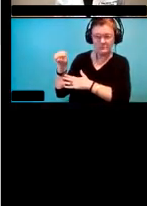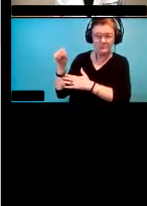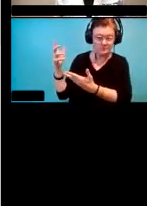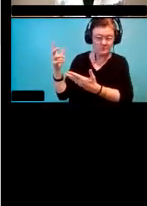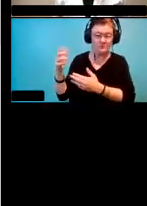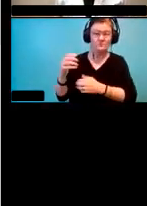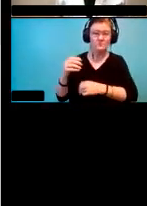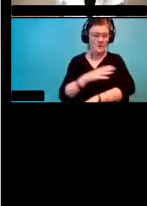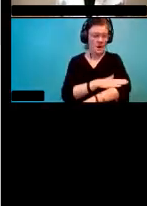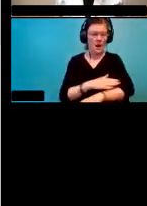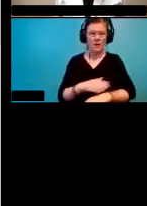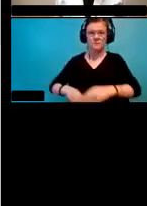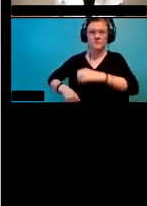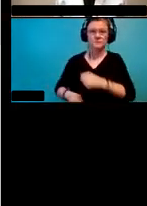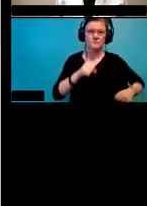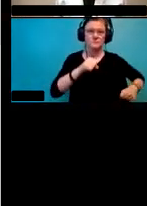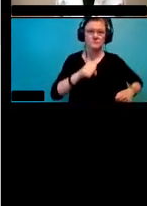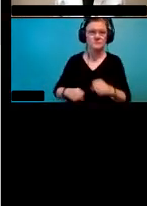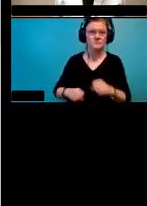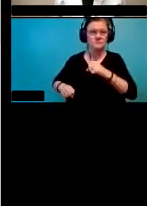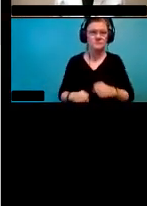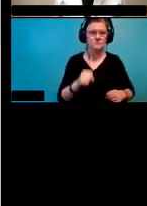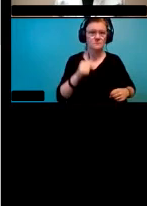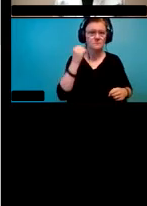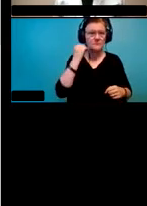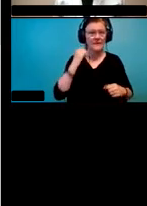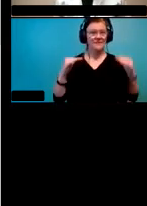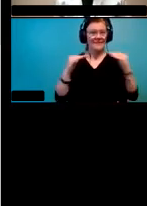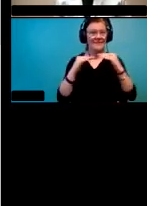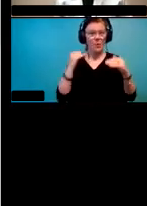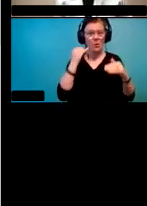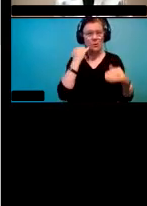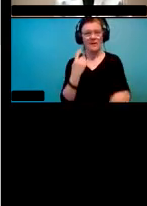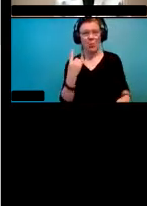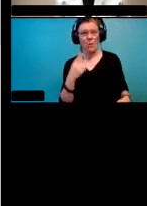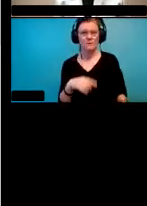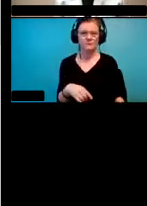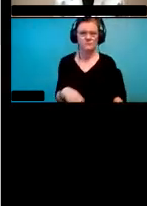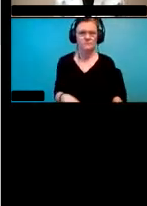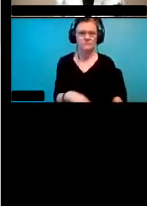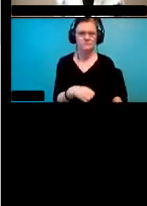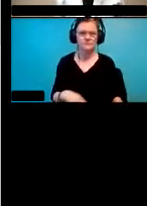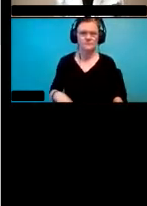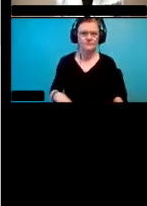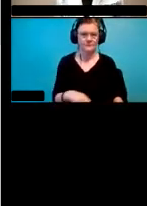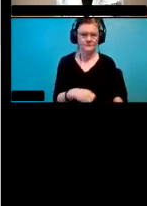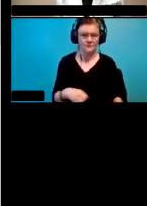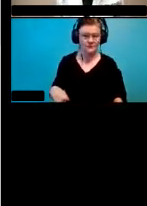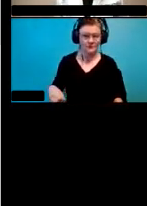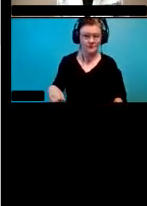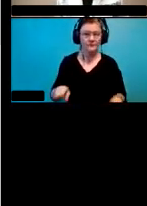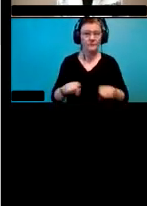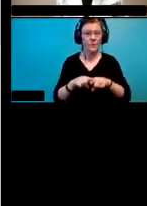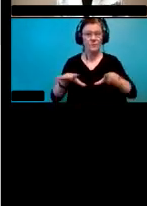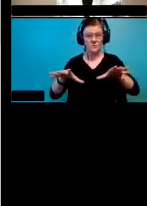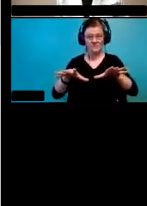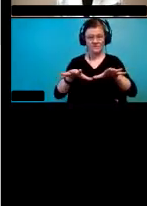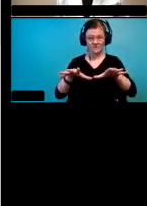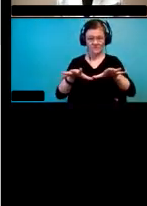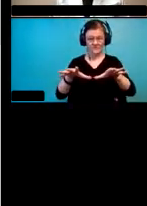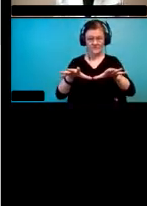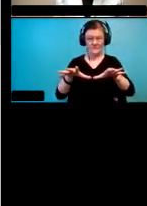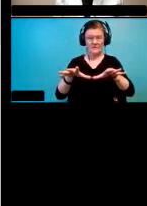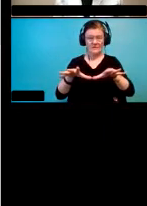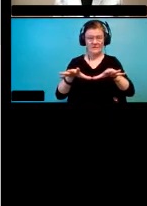at arm swing to see if both of them are swinging equally. And I'm looking at your feet to see if